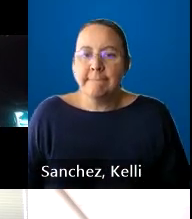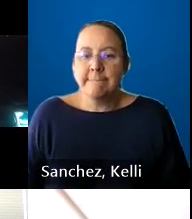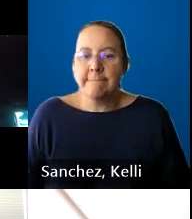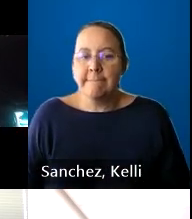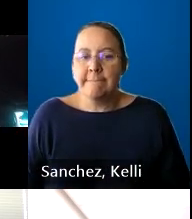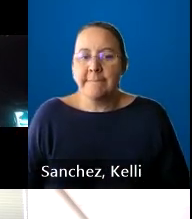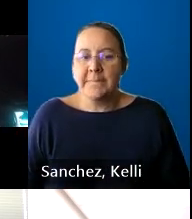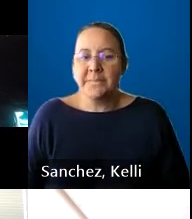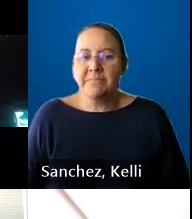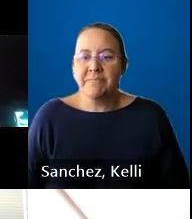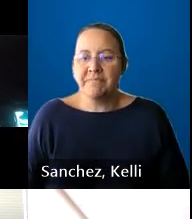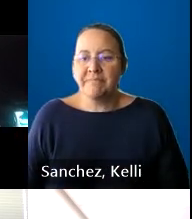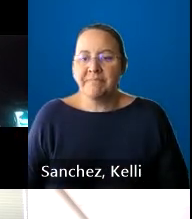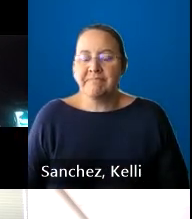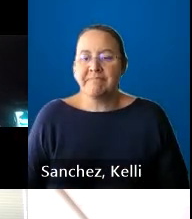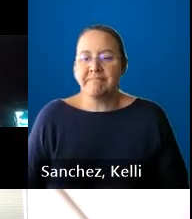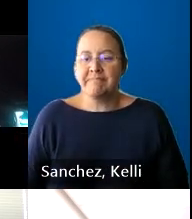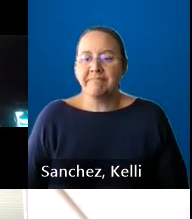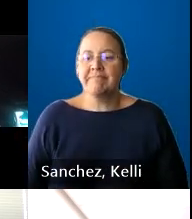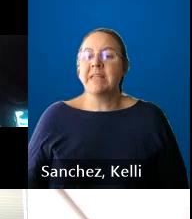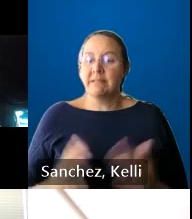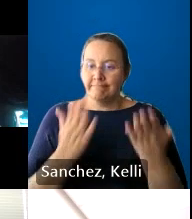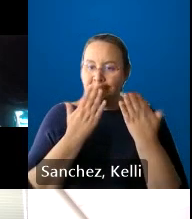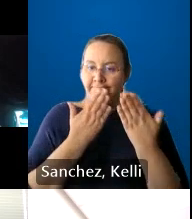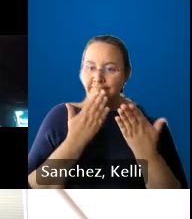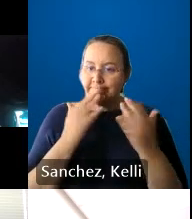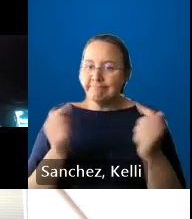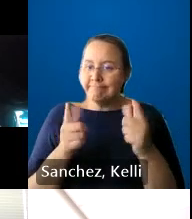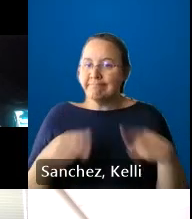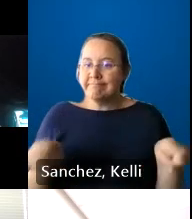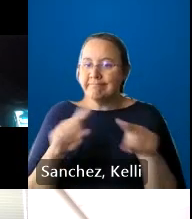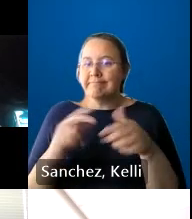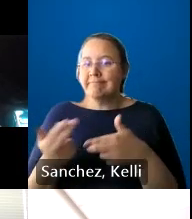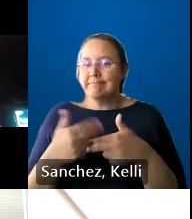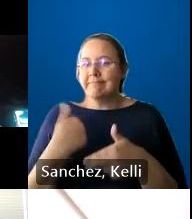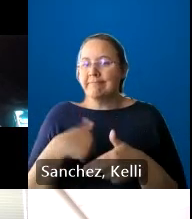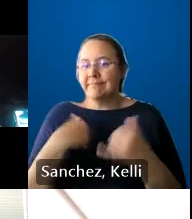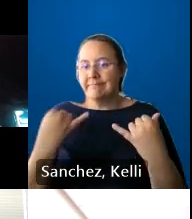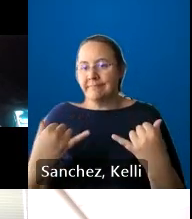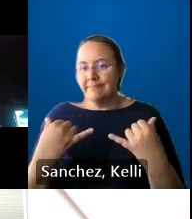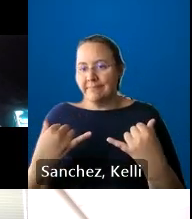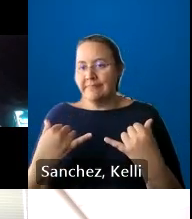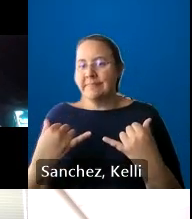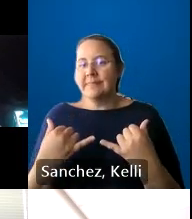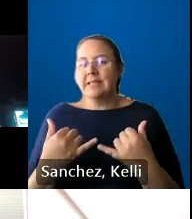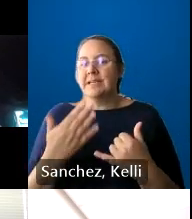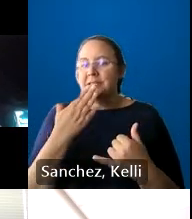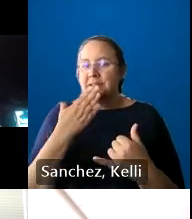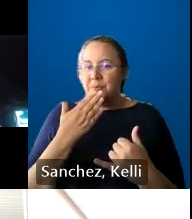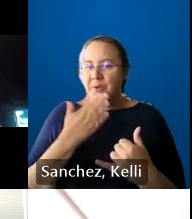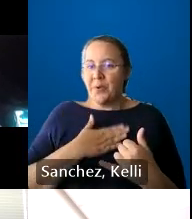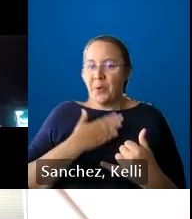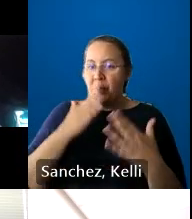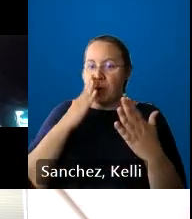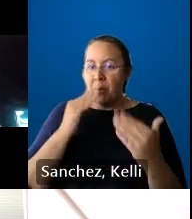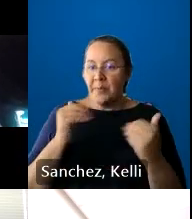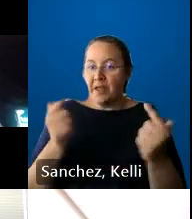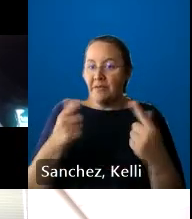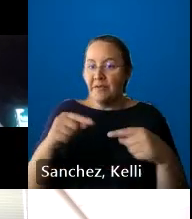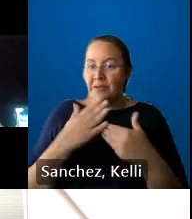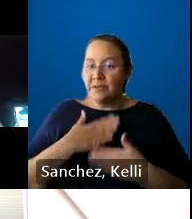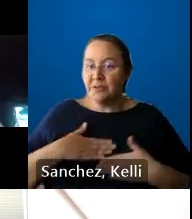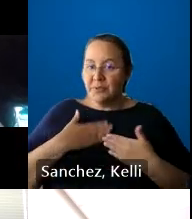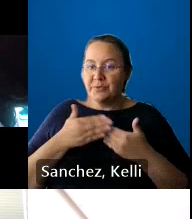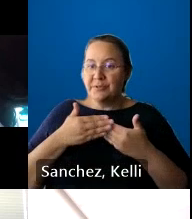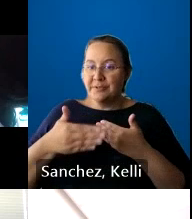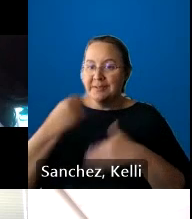With all that being done, we want to thank you all so much for joining us today on this Good Thursday, and we hope that everyone enjoys the rest